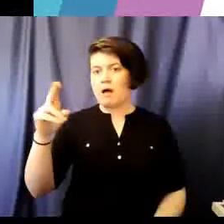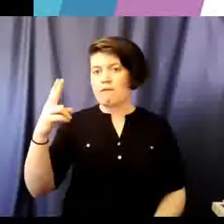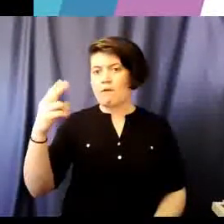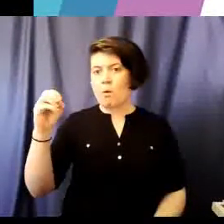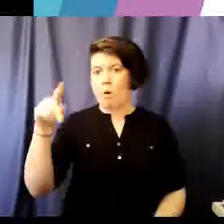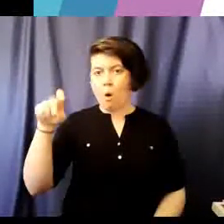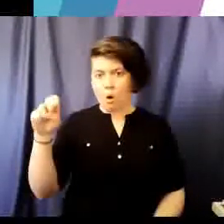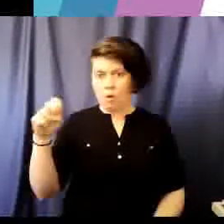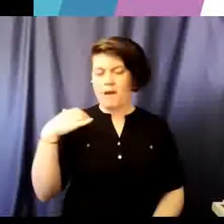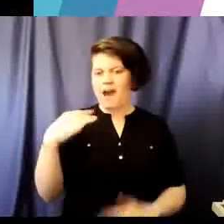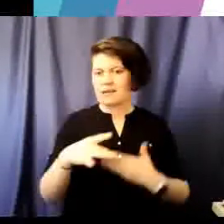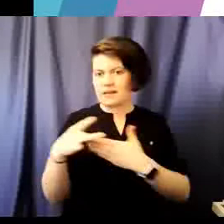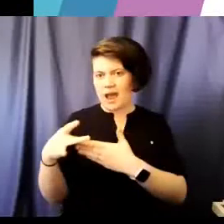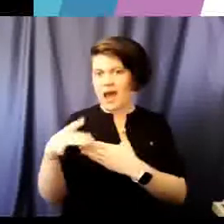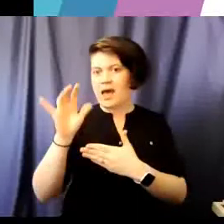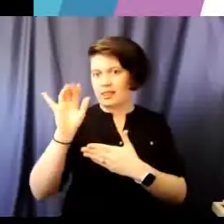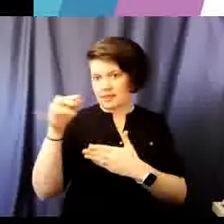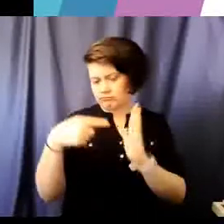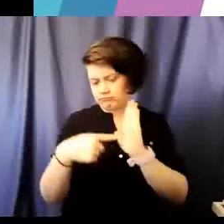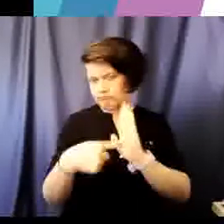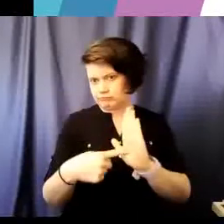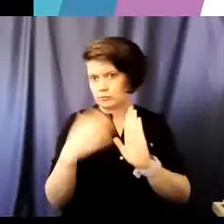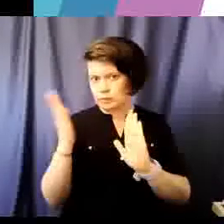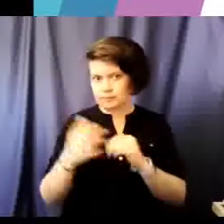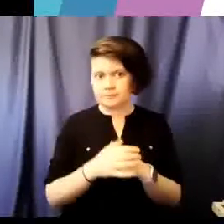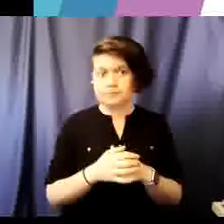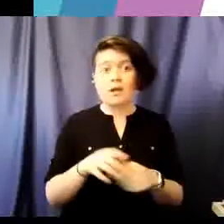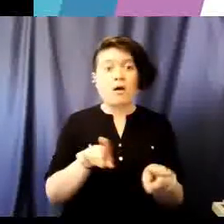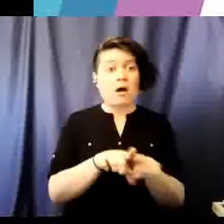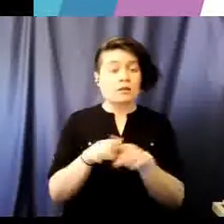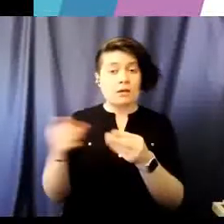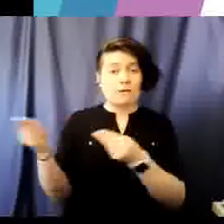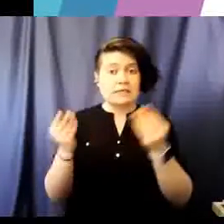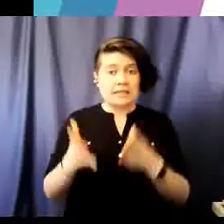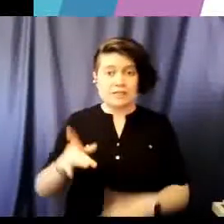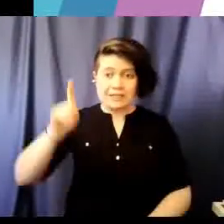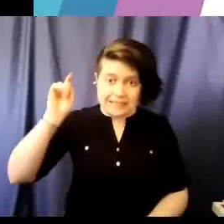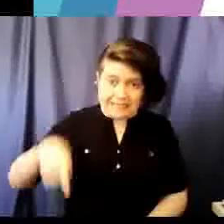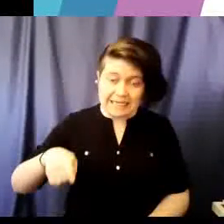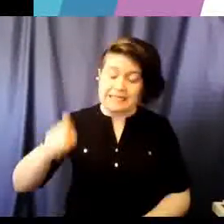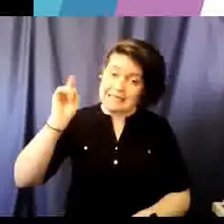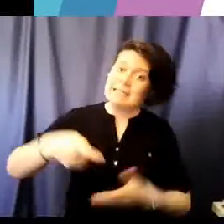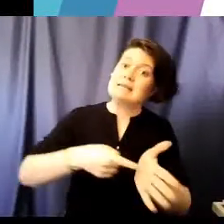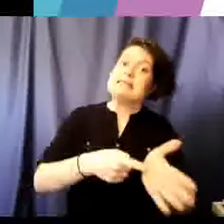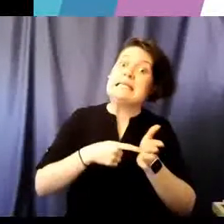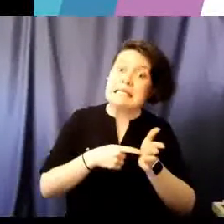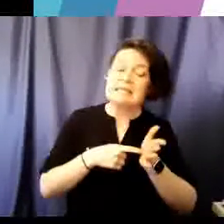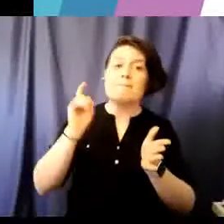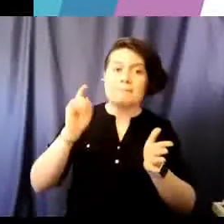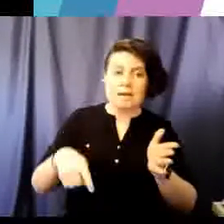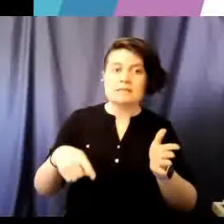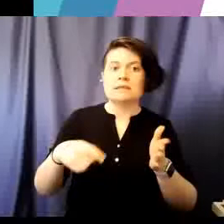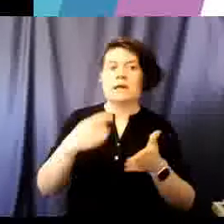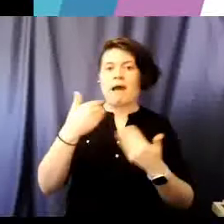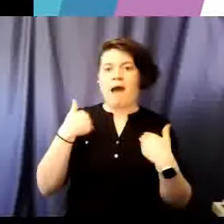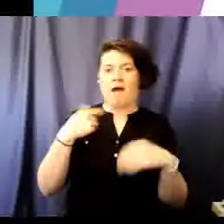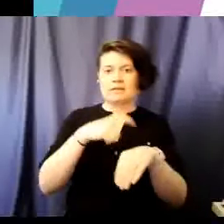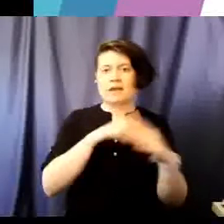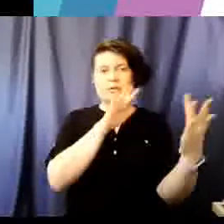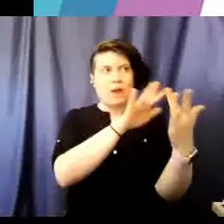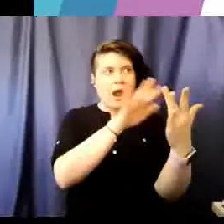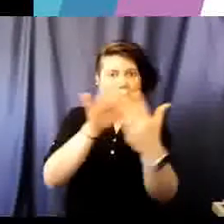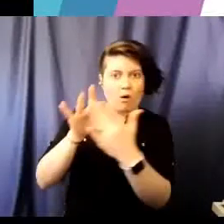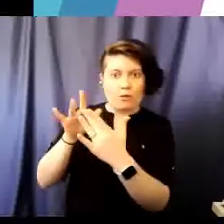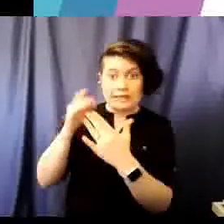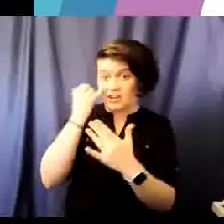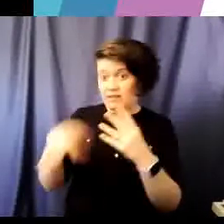Agencies also need to develop and spend some time outreaching when adding any new